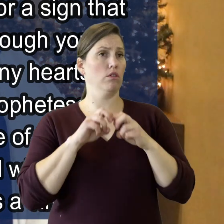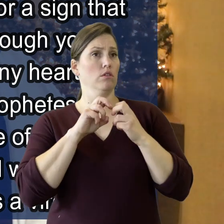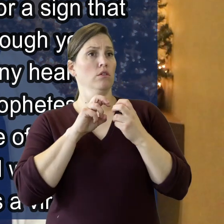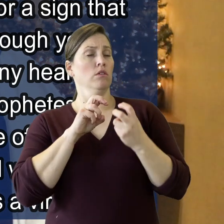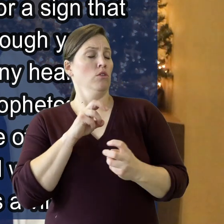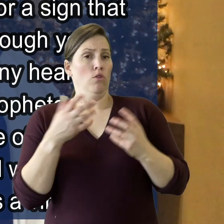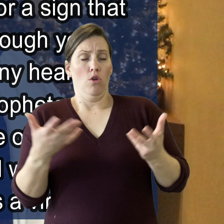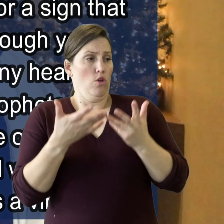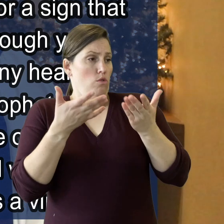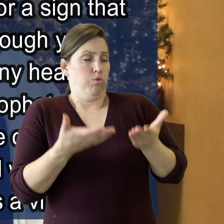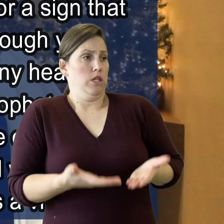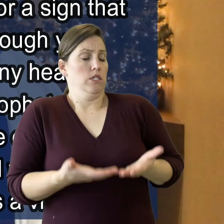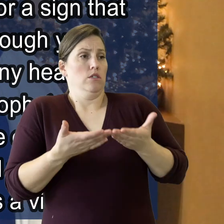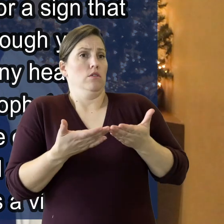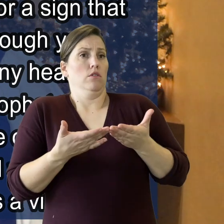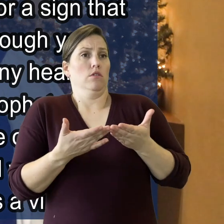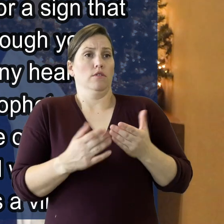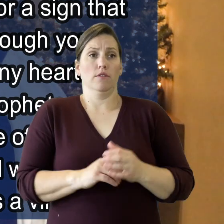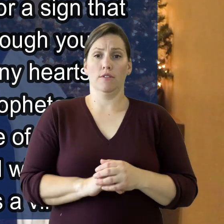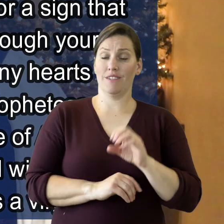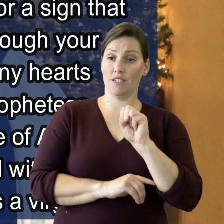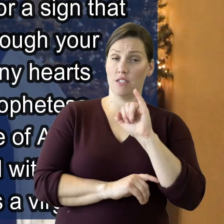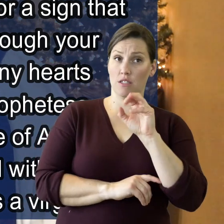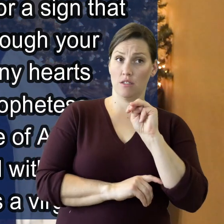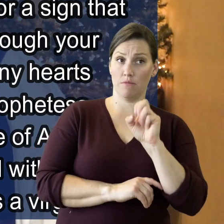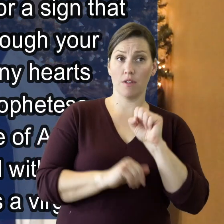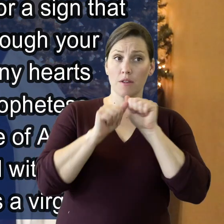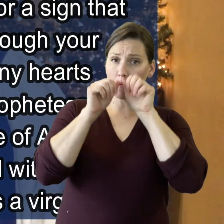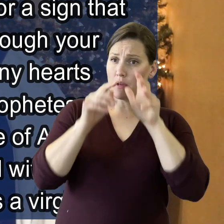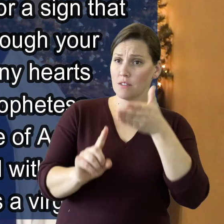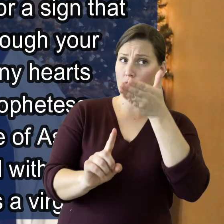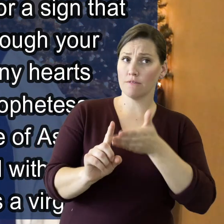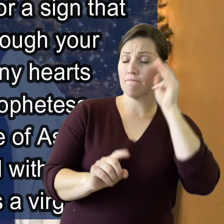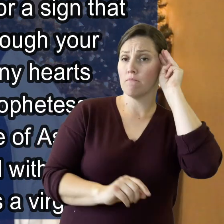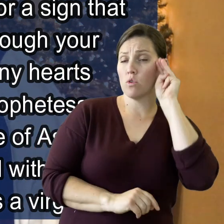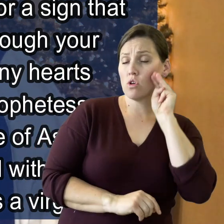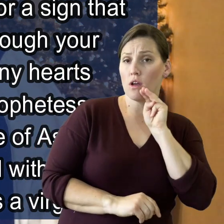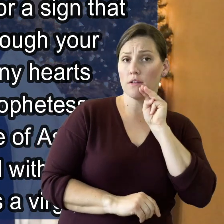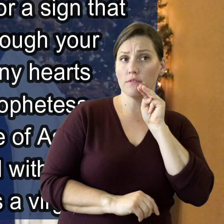said about him. And Simeon blessed them and said to Mary, his mother,